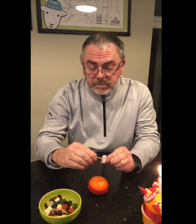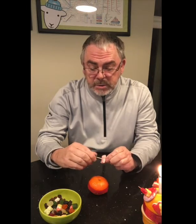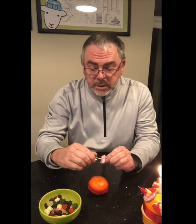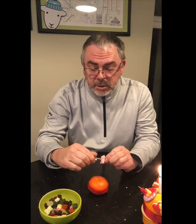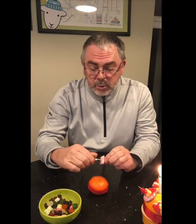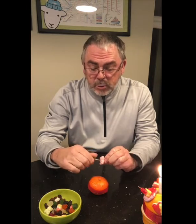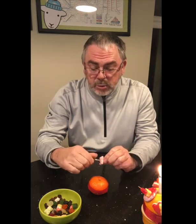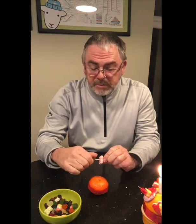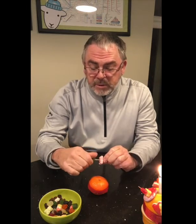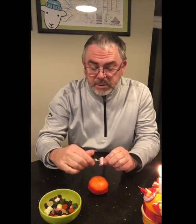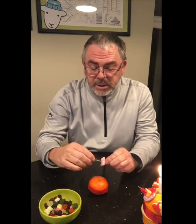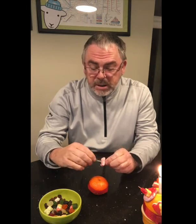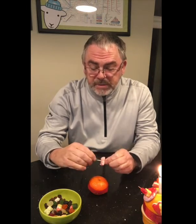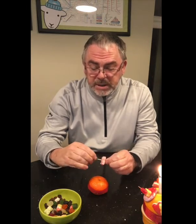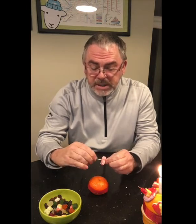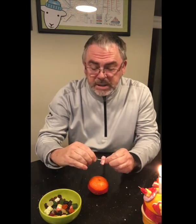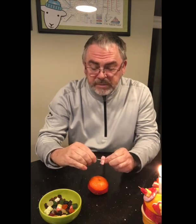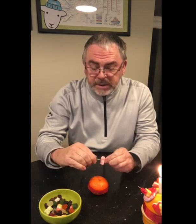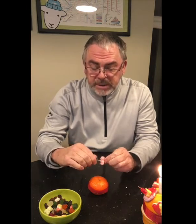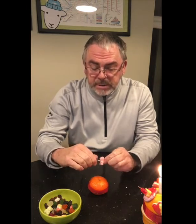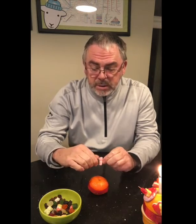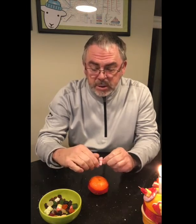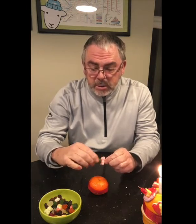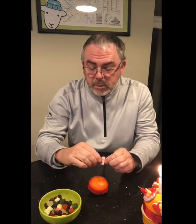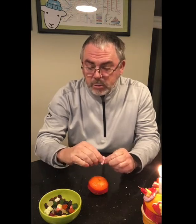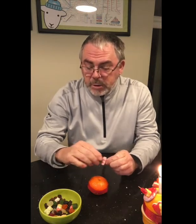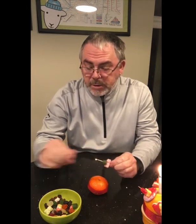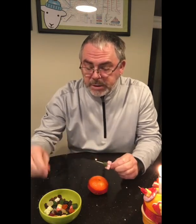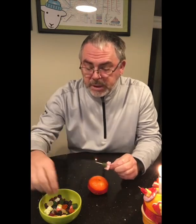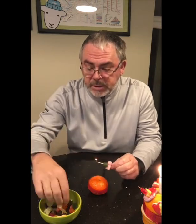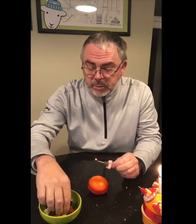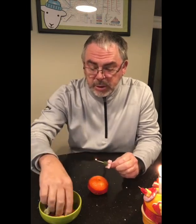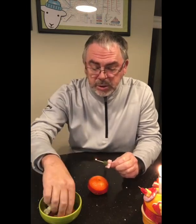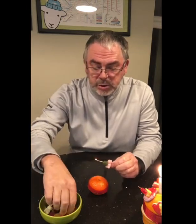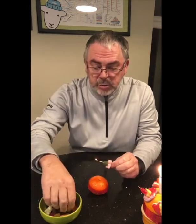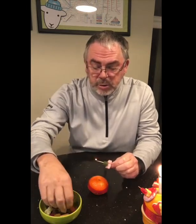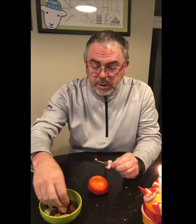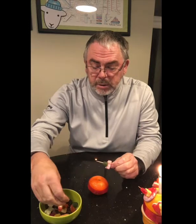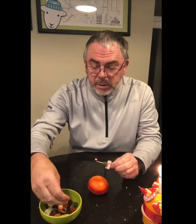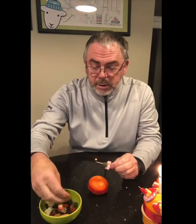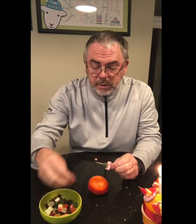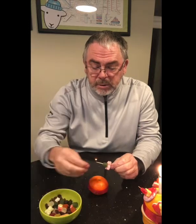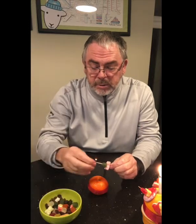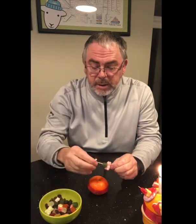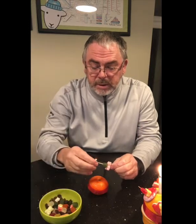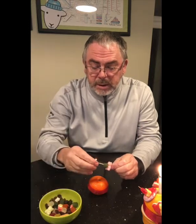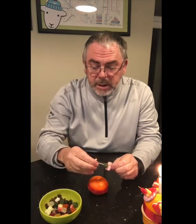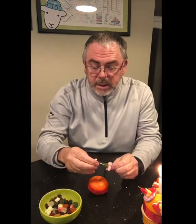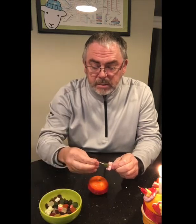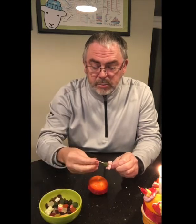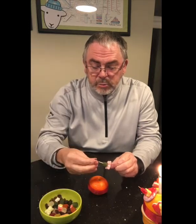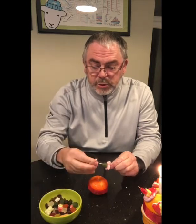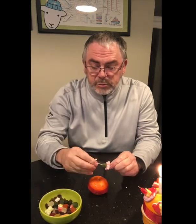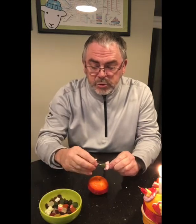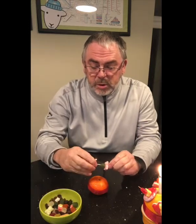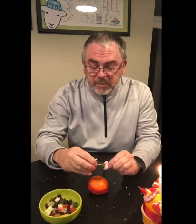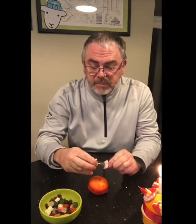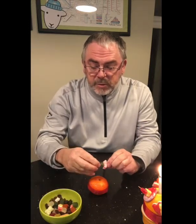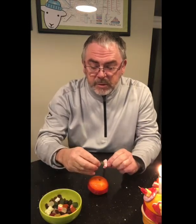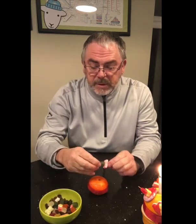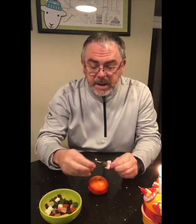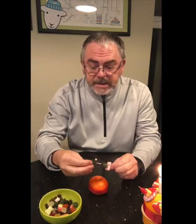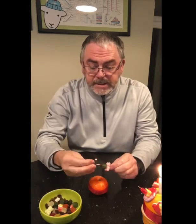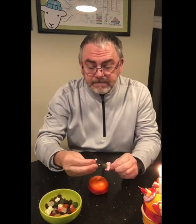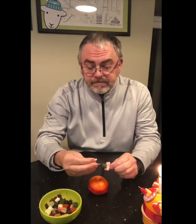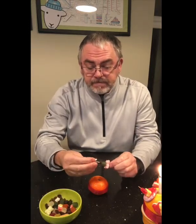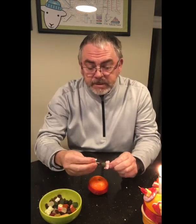creation, all of God's gifts that he's given us, all those things that we enjoy throughout the year. Put some dried fruit